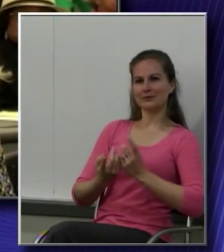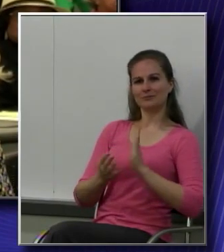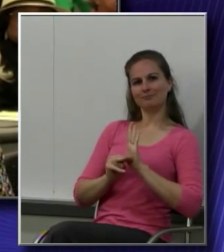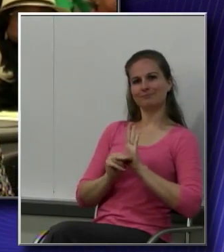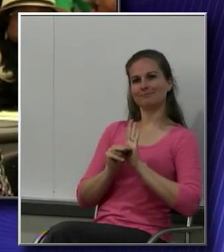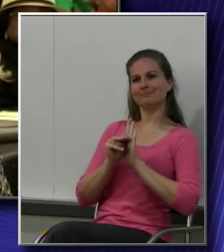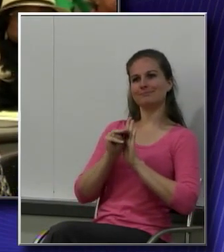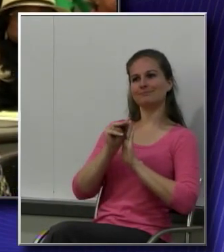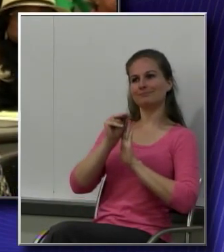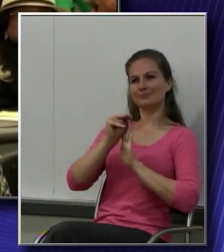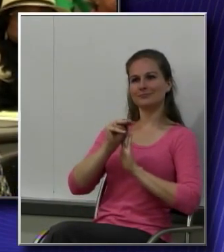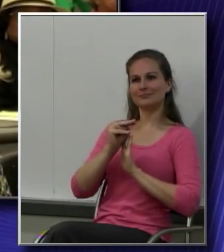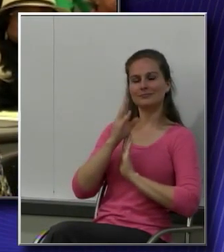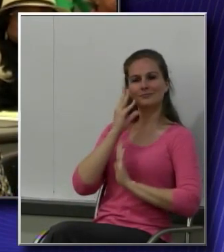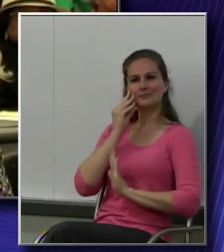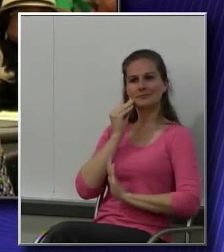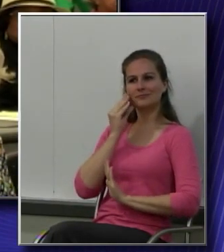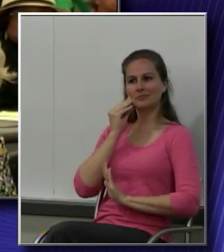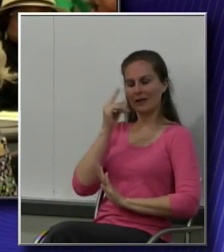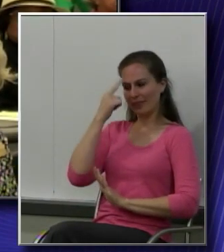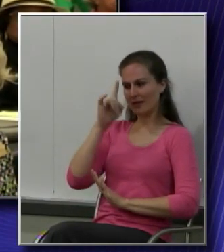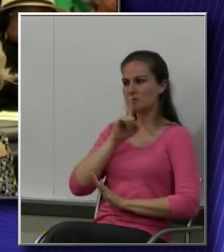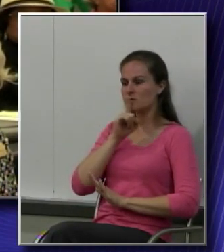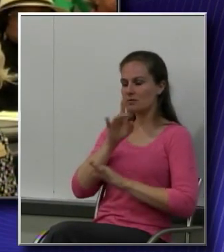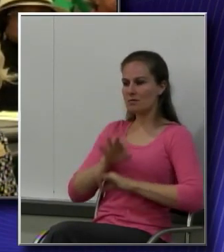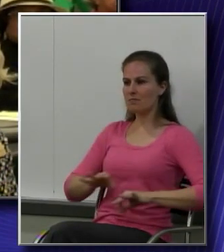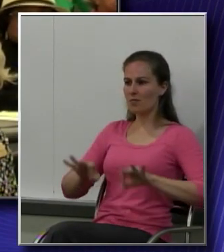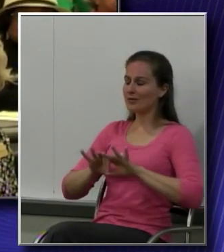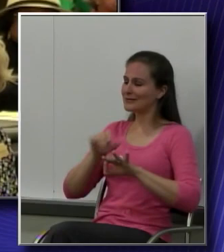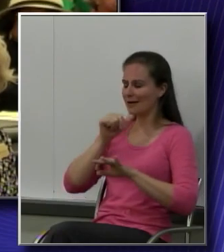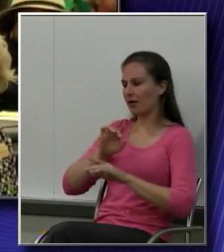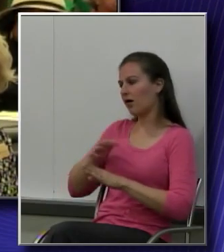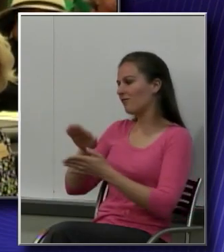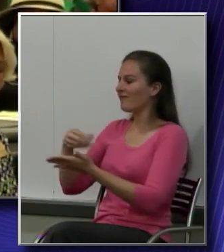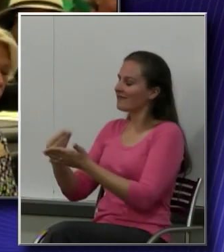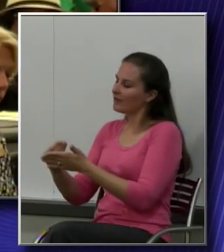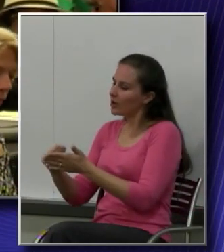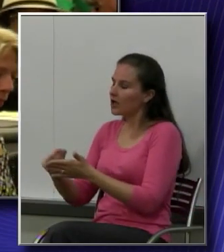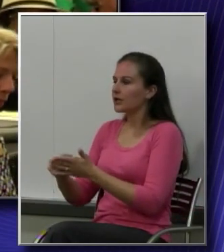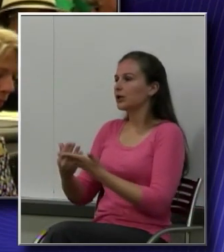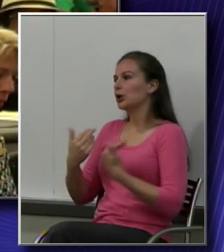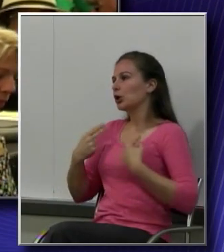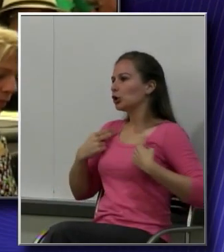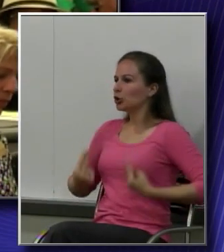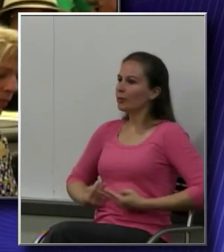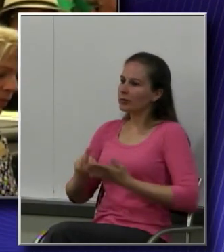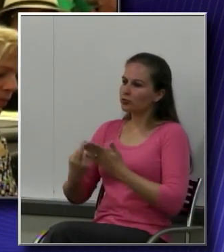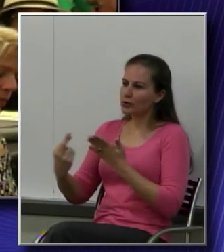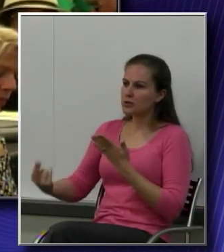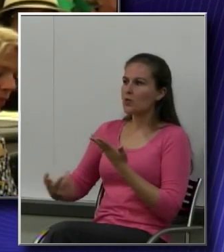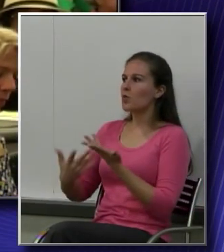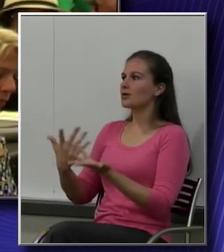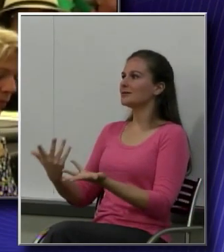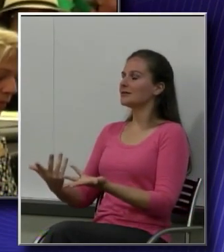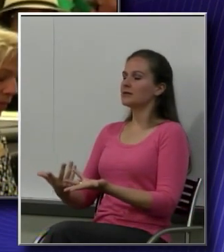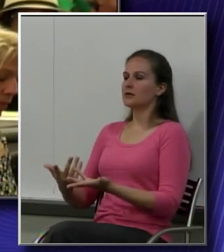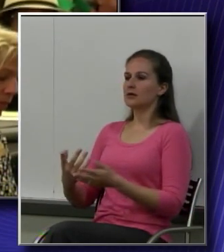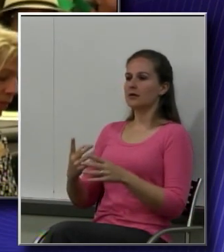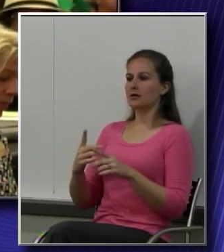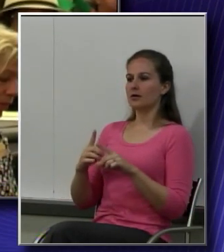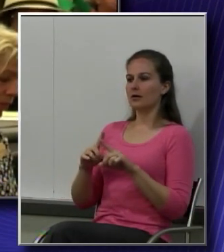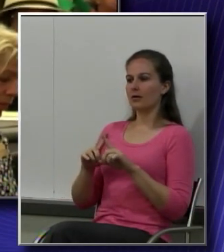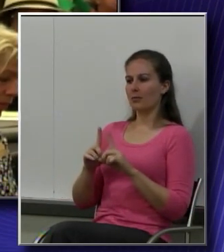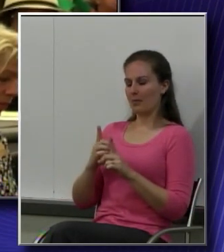an important aspect. It's not simply the financial aspect or the human resource aspect, but understanding that